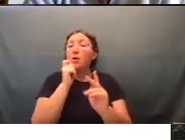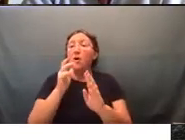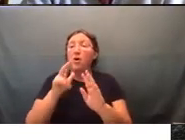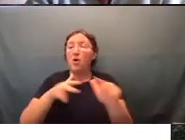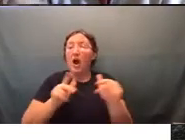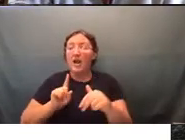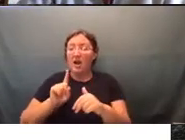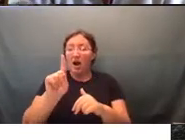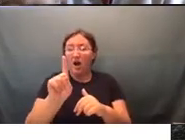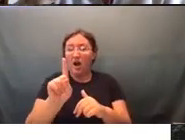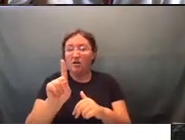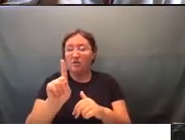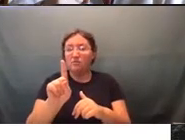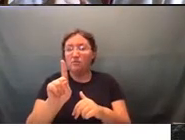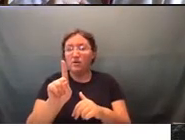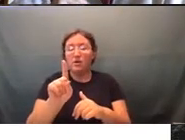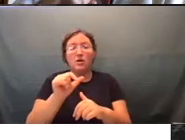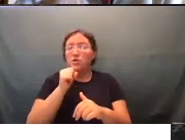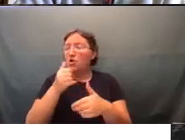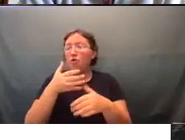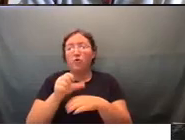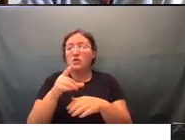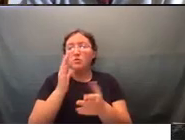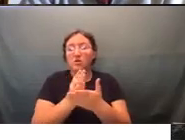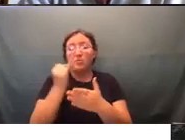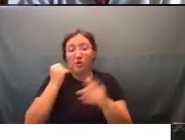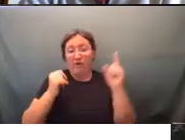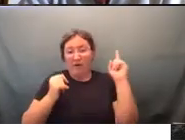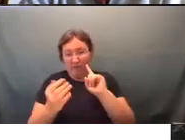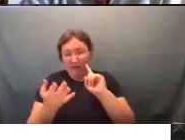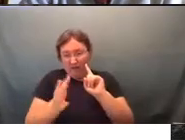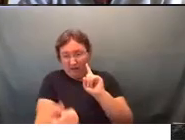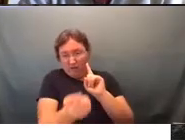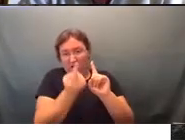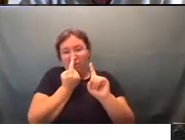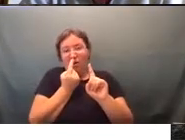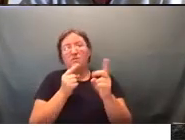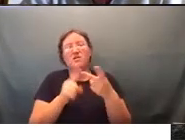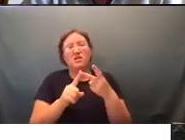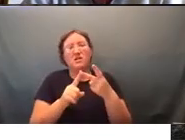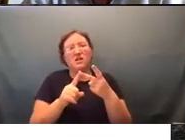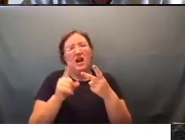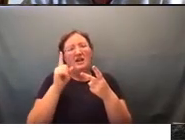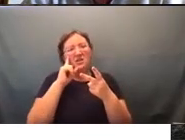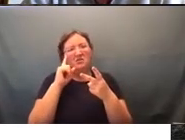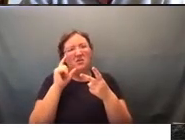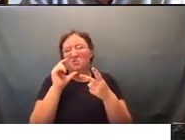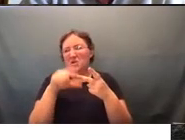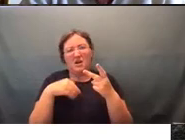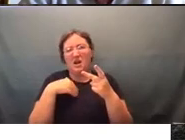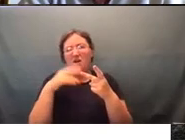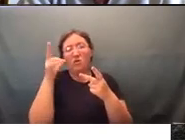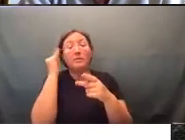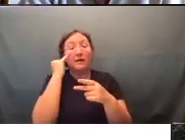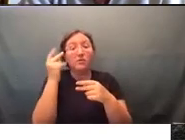harder, so you should say, keep on rolling, keep that momentum. Horses, I'm 99% sure you can't have horses on this trail. But if you